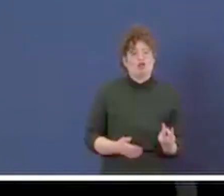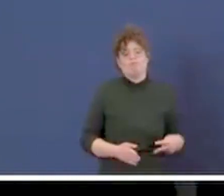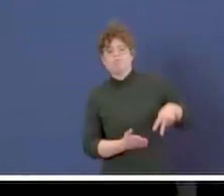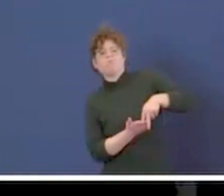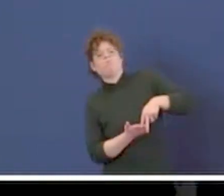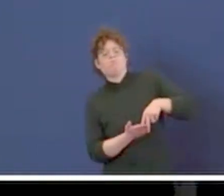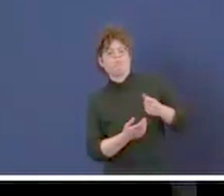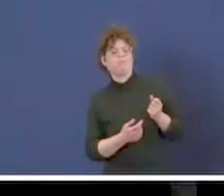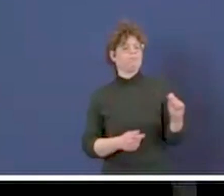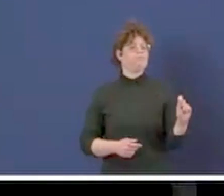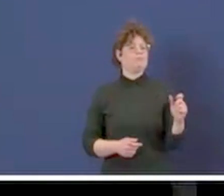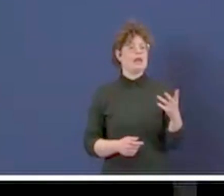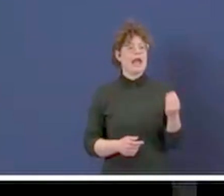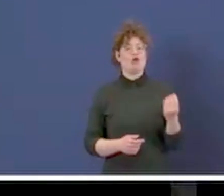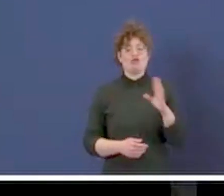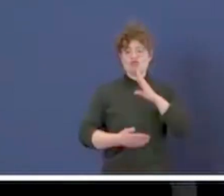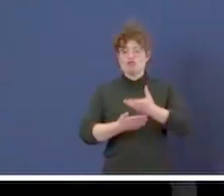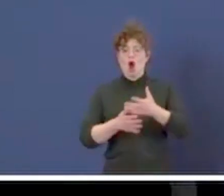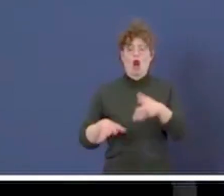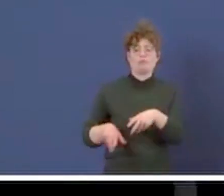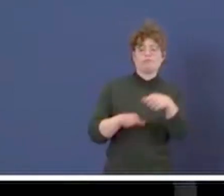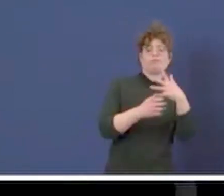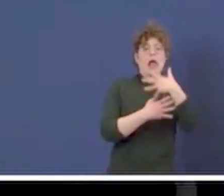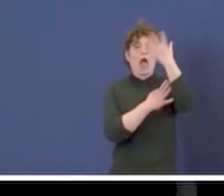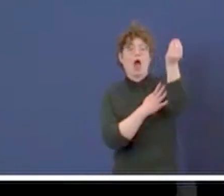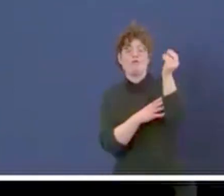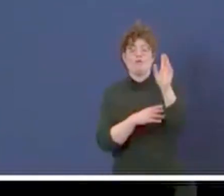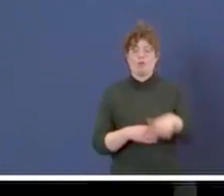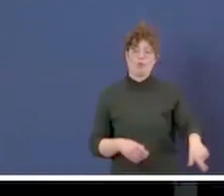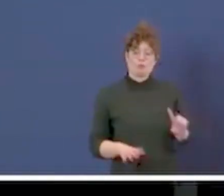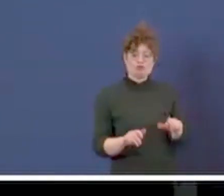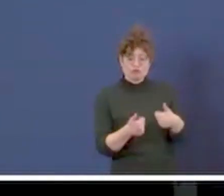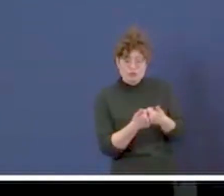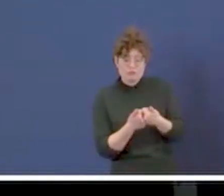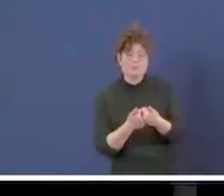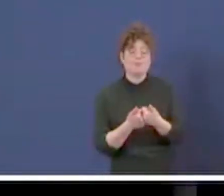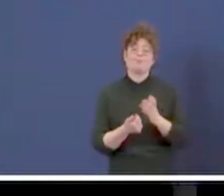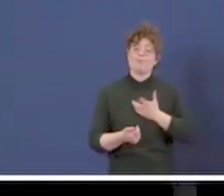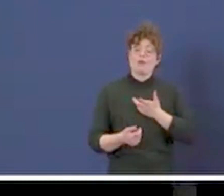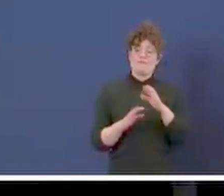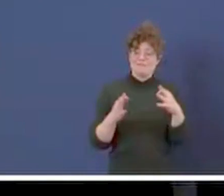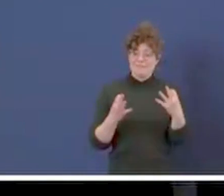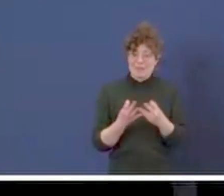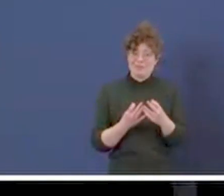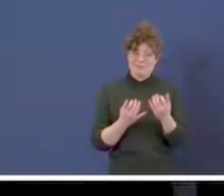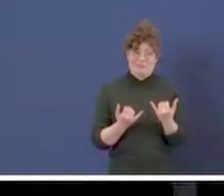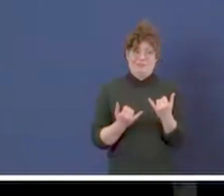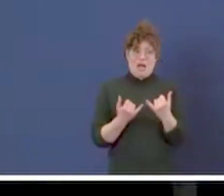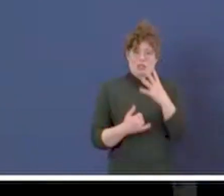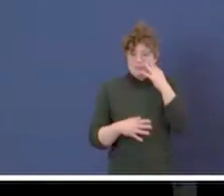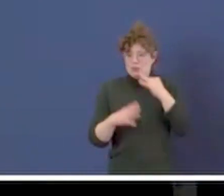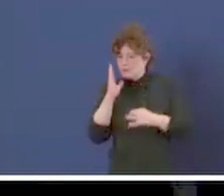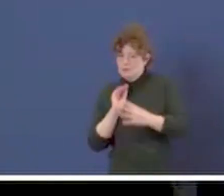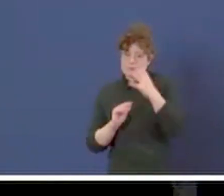up and her daughter up out of those challenges. And our families are experiencing that every single